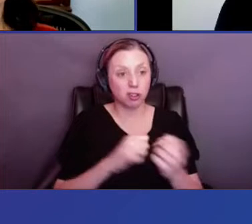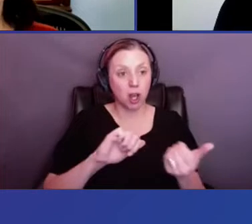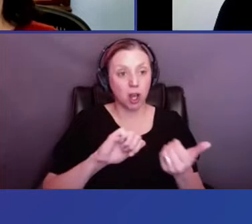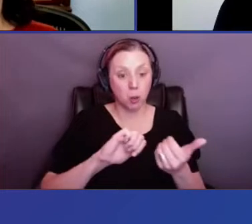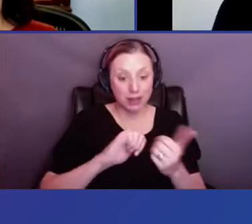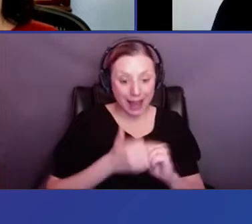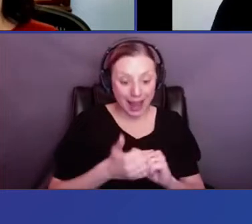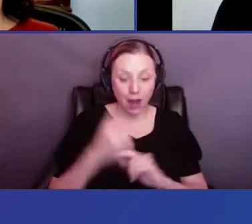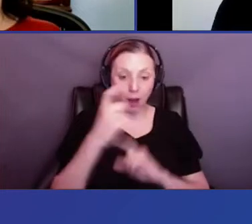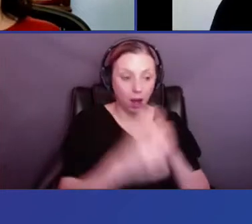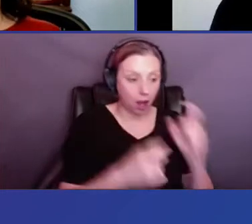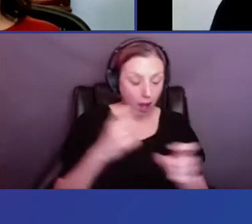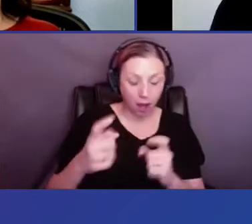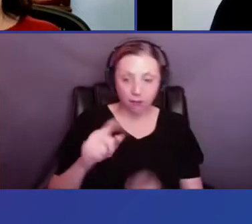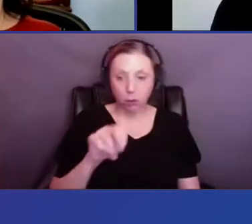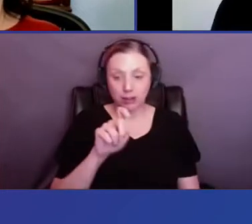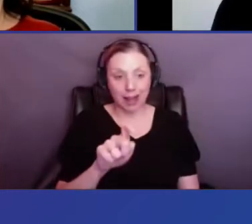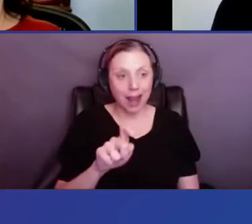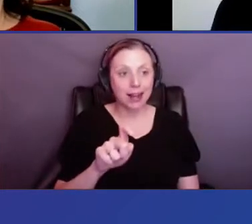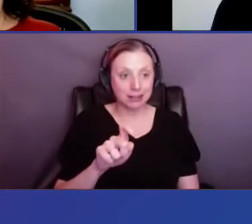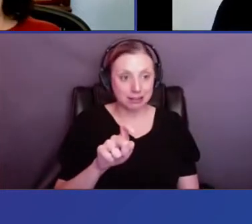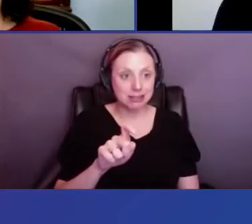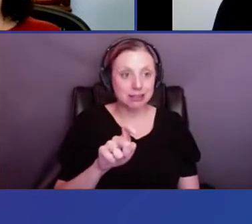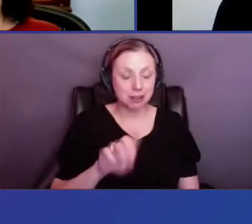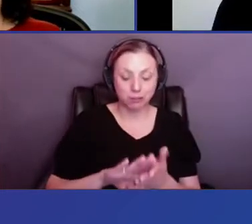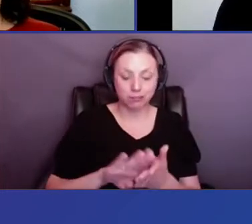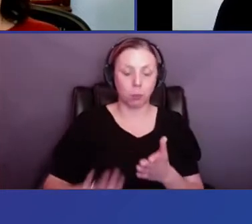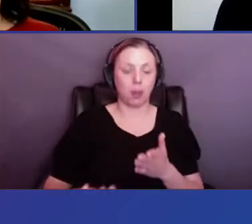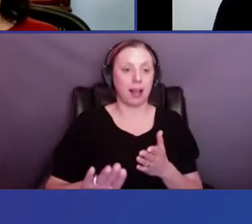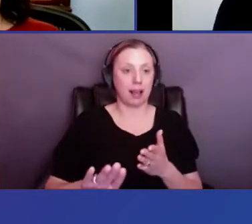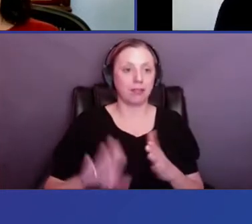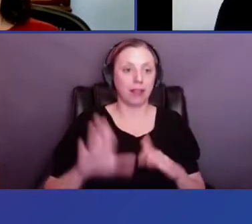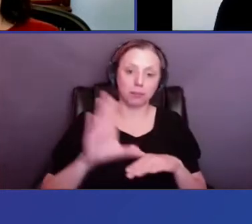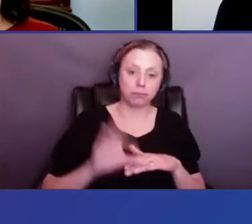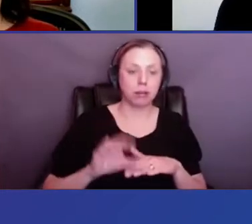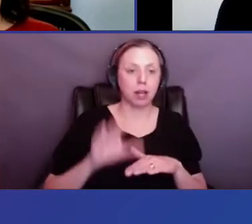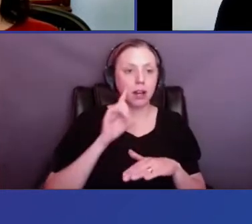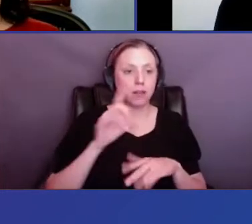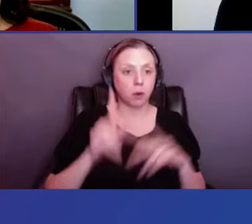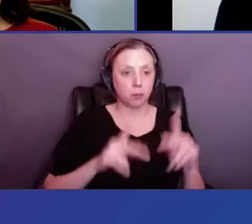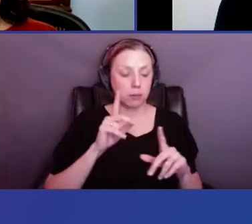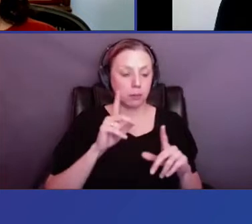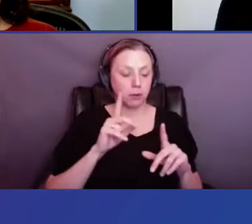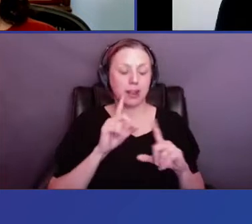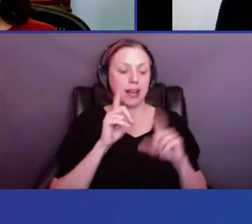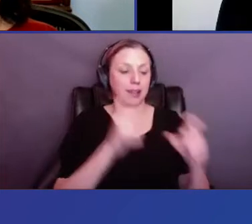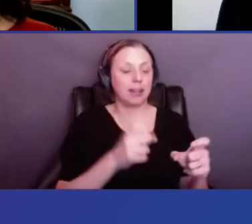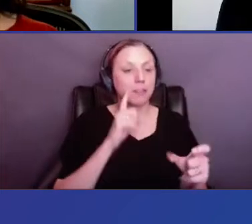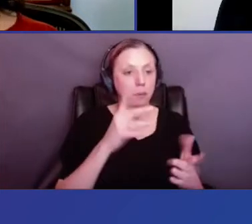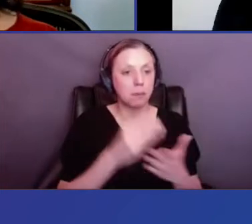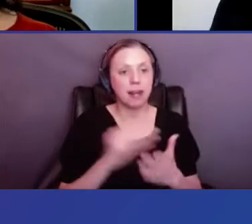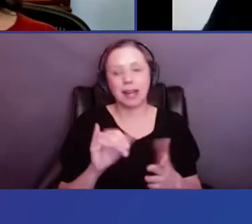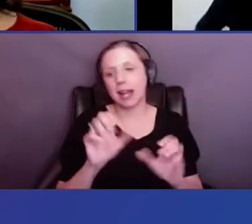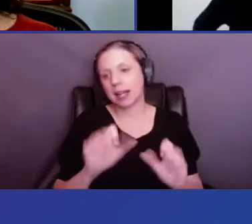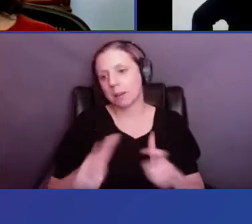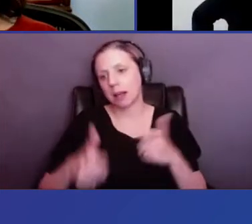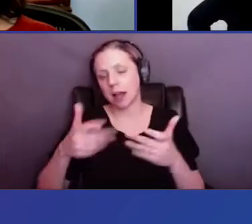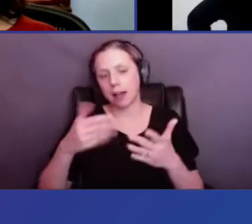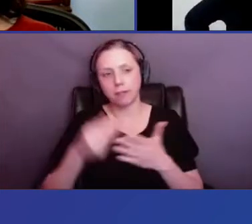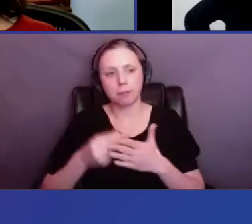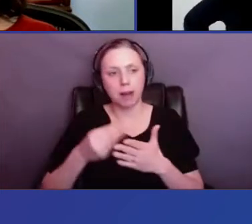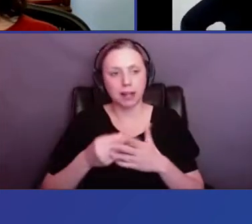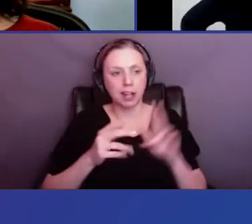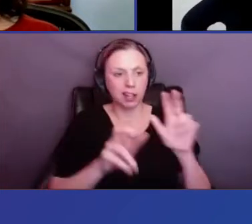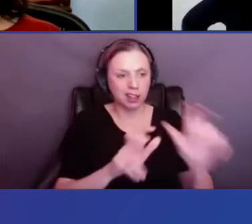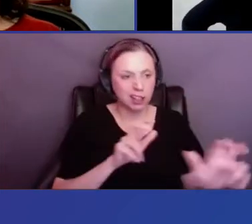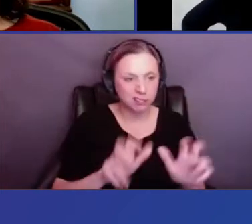as a tax break for those that contribute towards philanthropy, whether that's through large sums of money that are left after